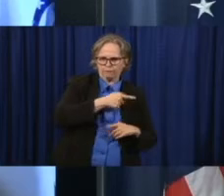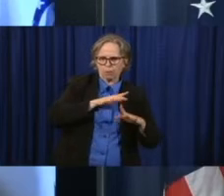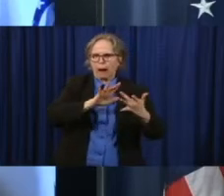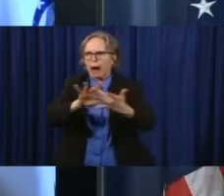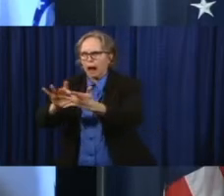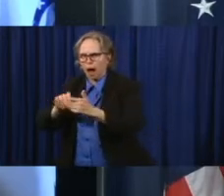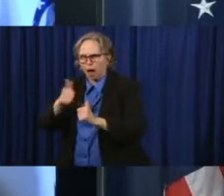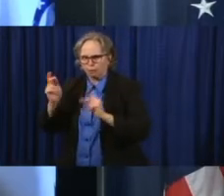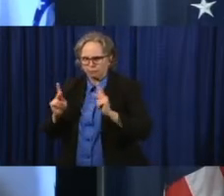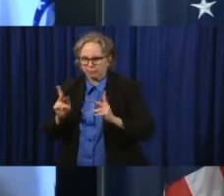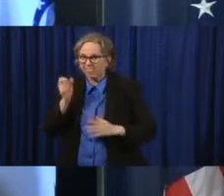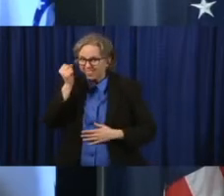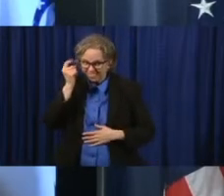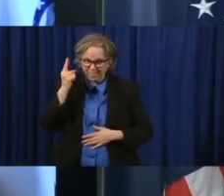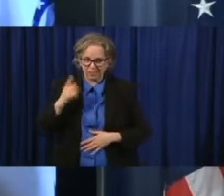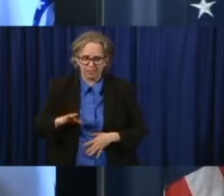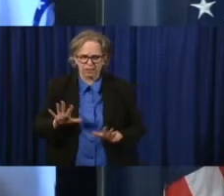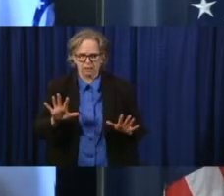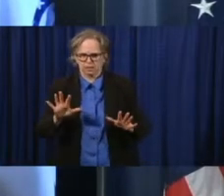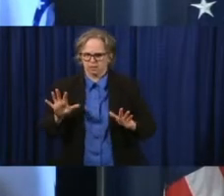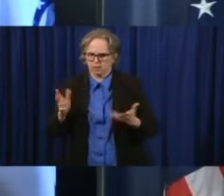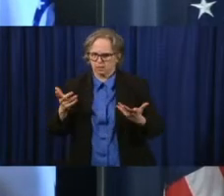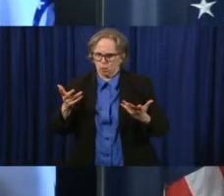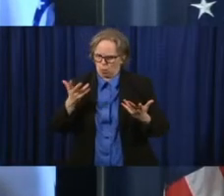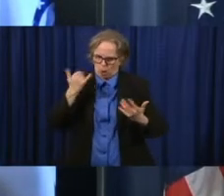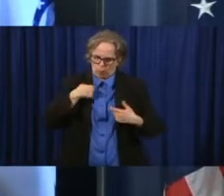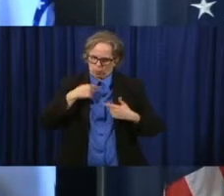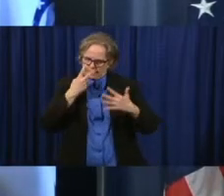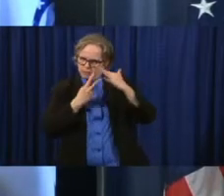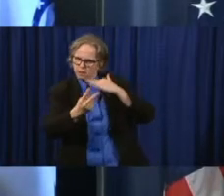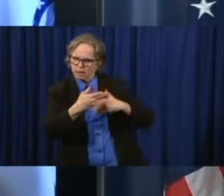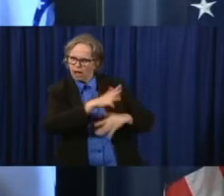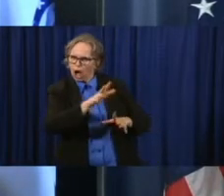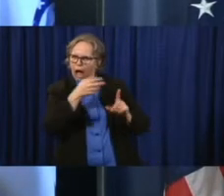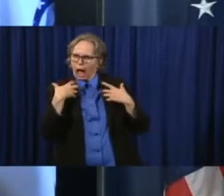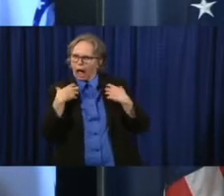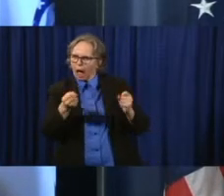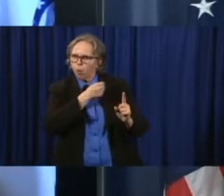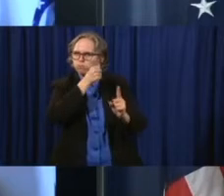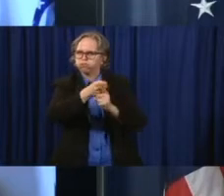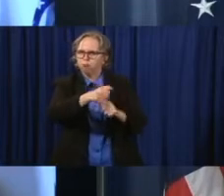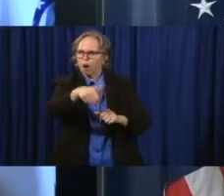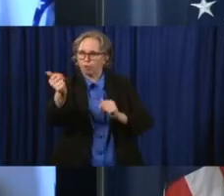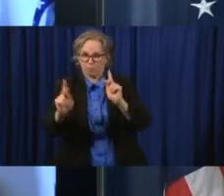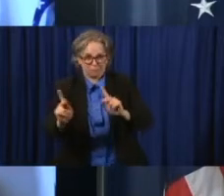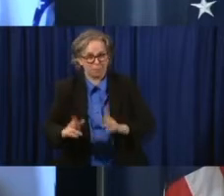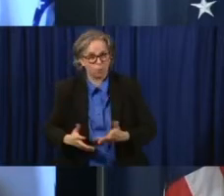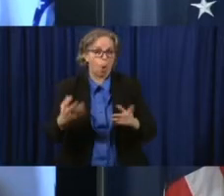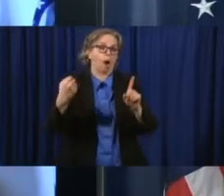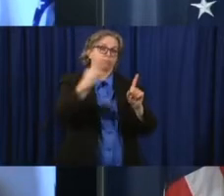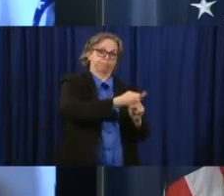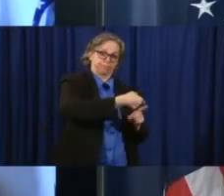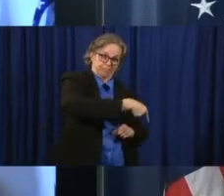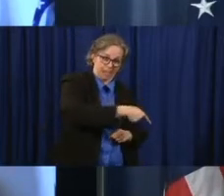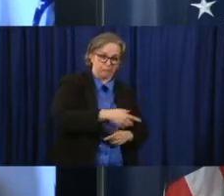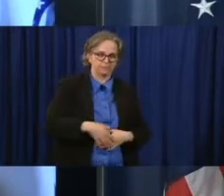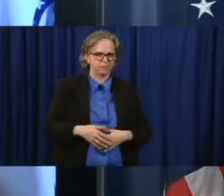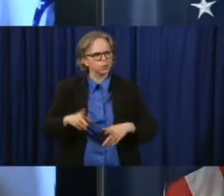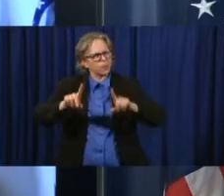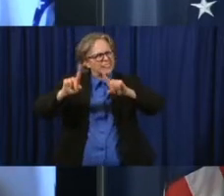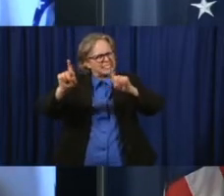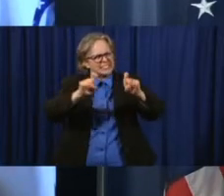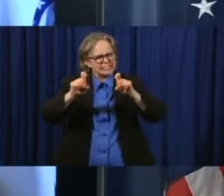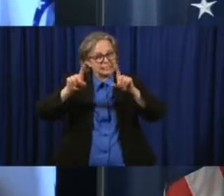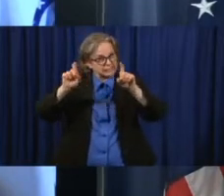care is going to be impacted. So that's kind of how our testing system works. We also screen our